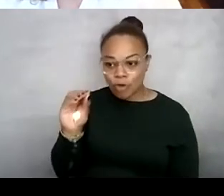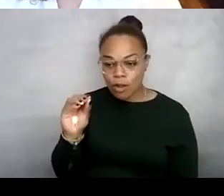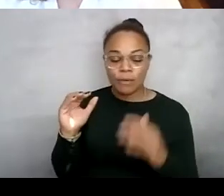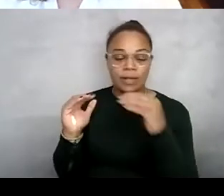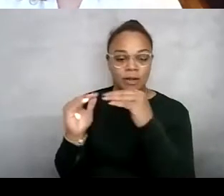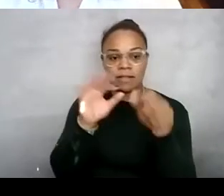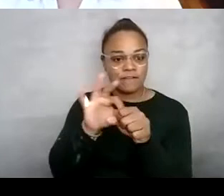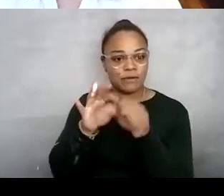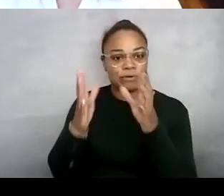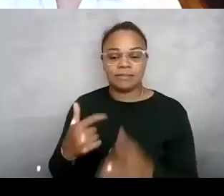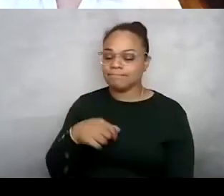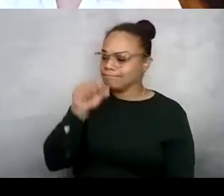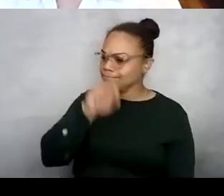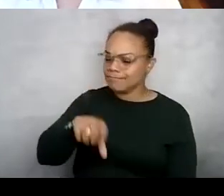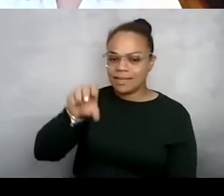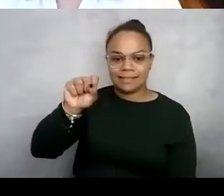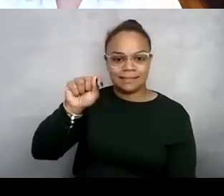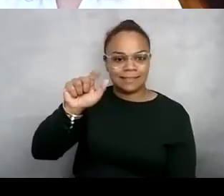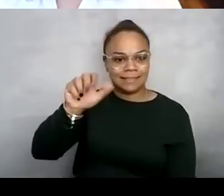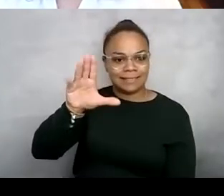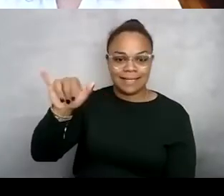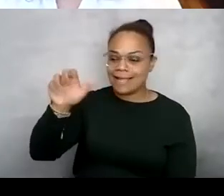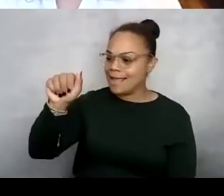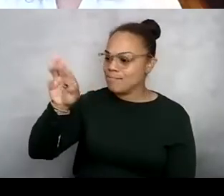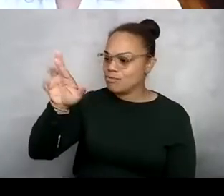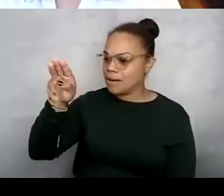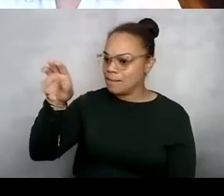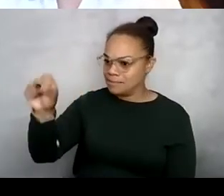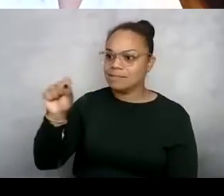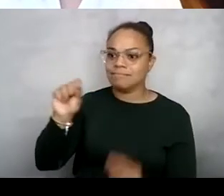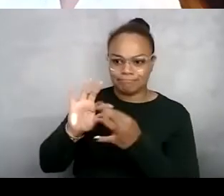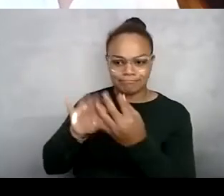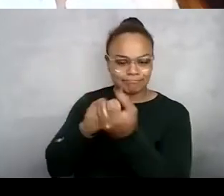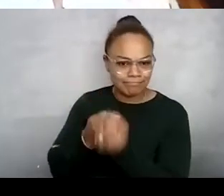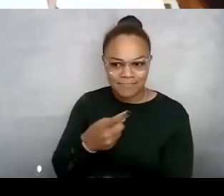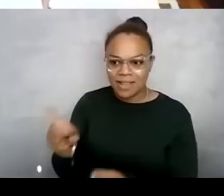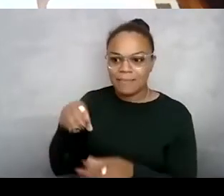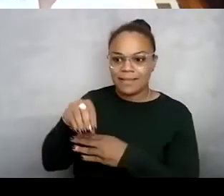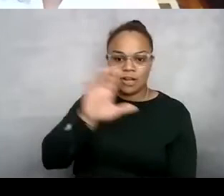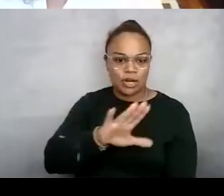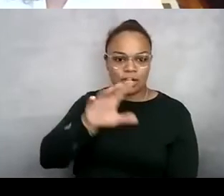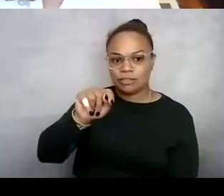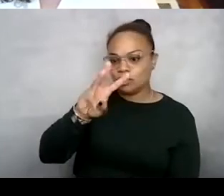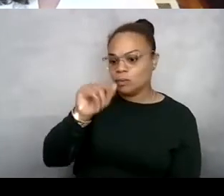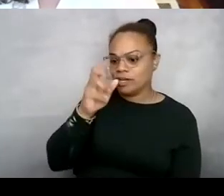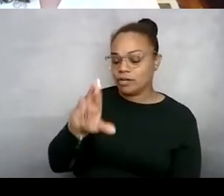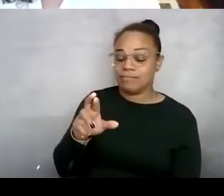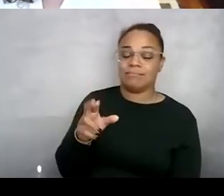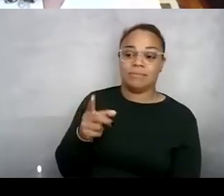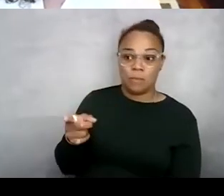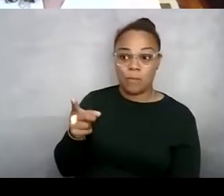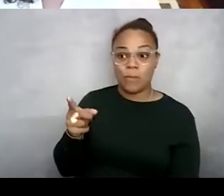I love that Stacey Abrams gave them a shout out in her Twitter feed, but what they were able to pull off with that